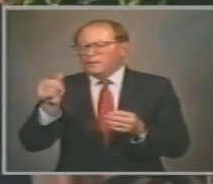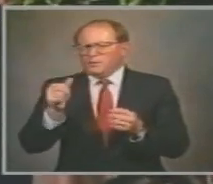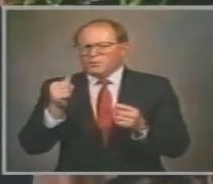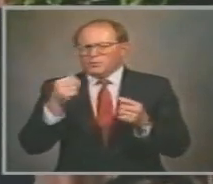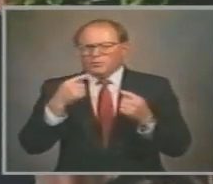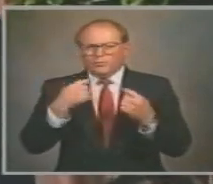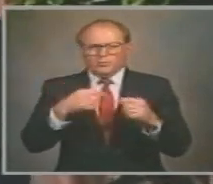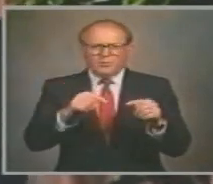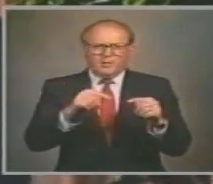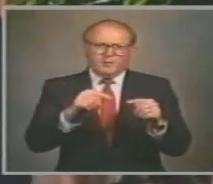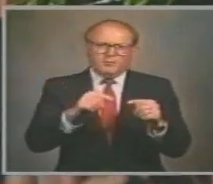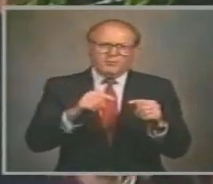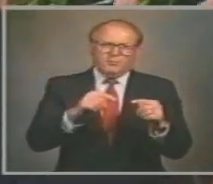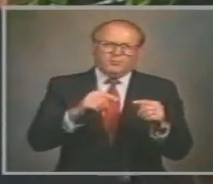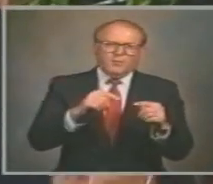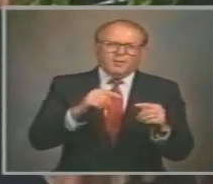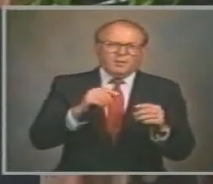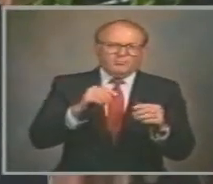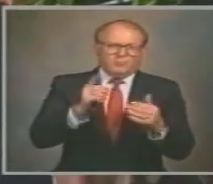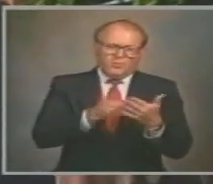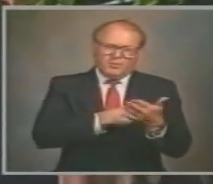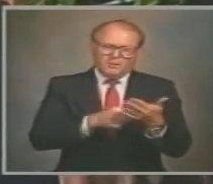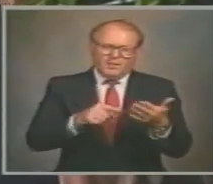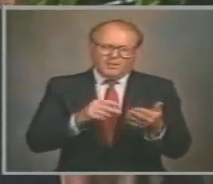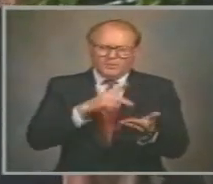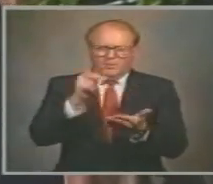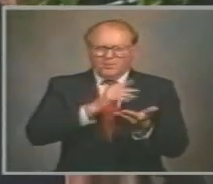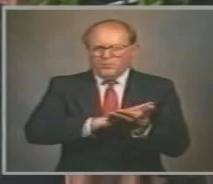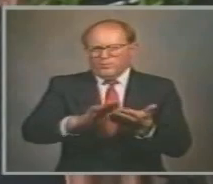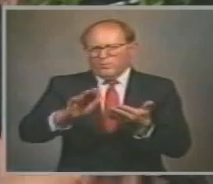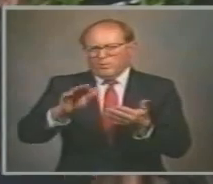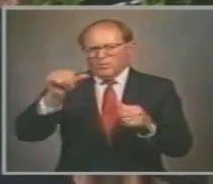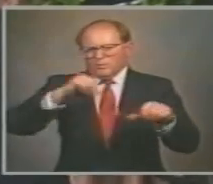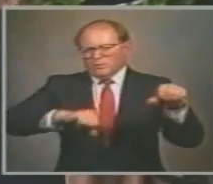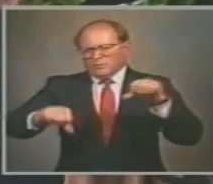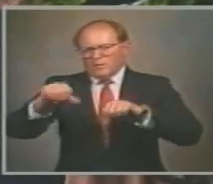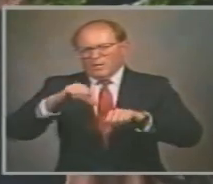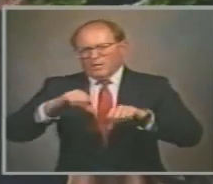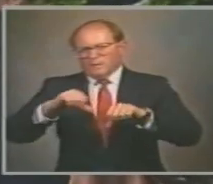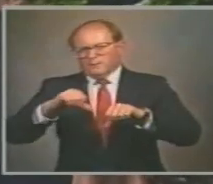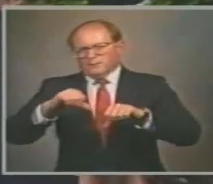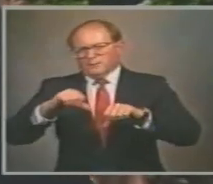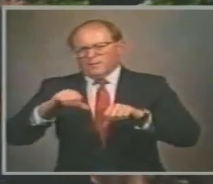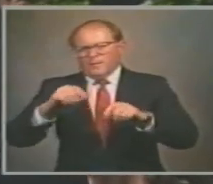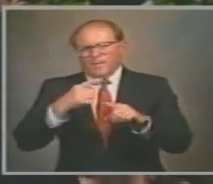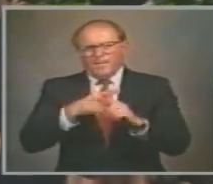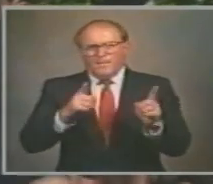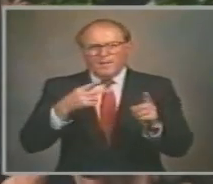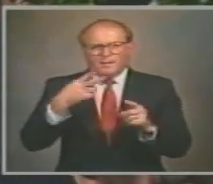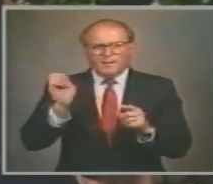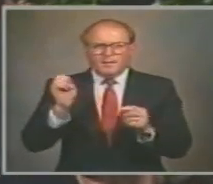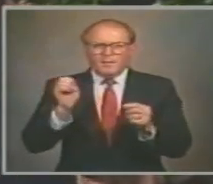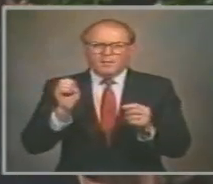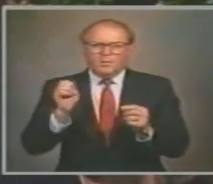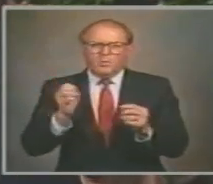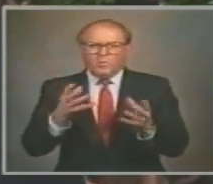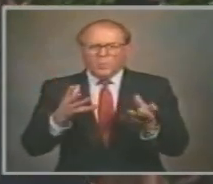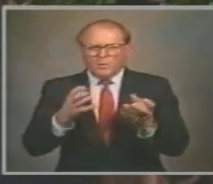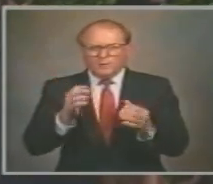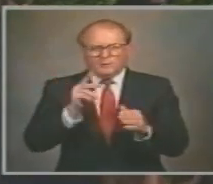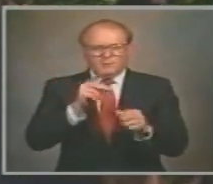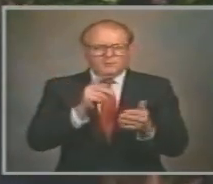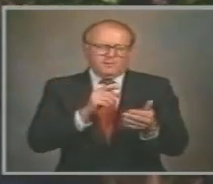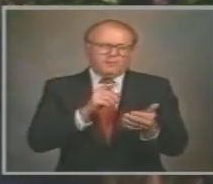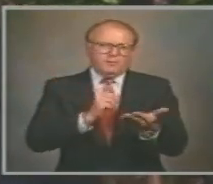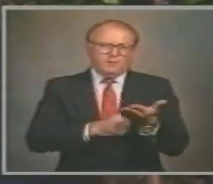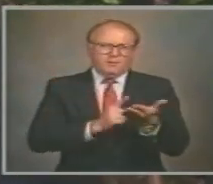of pure science, which, as we mentioned earlier, deals with data and its organization, but the philosophy based